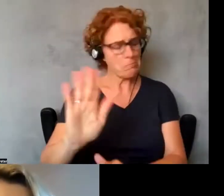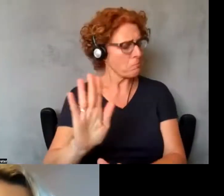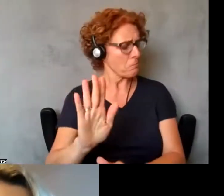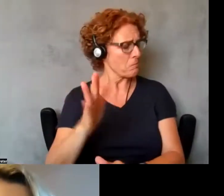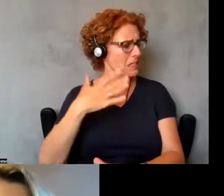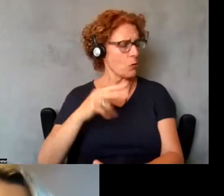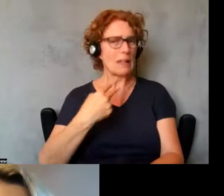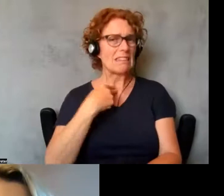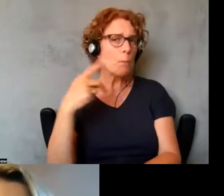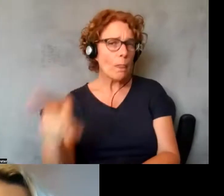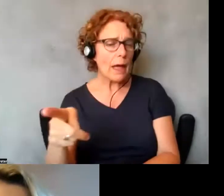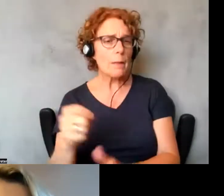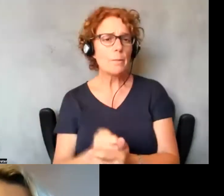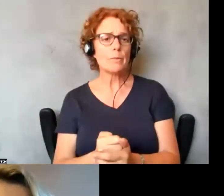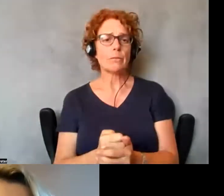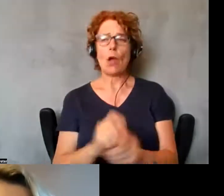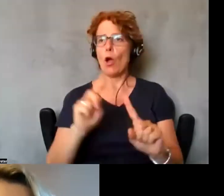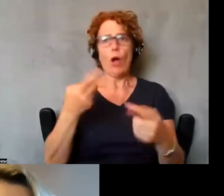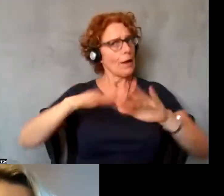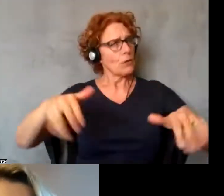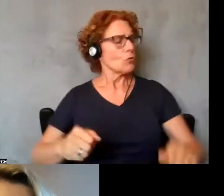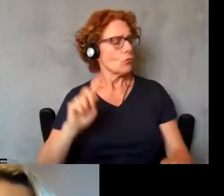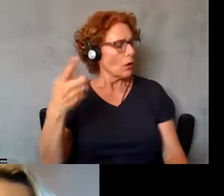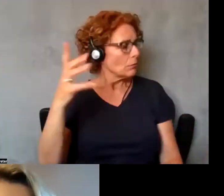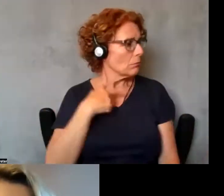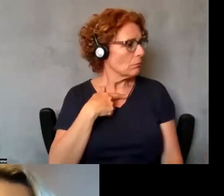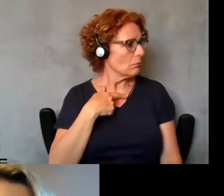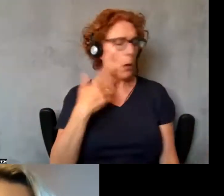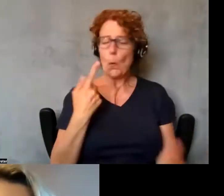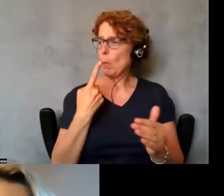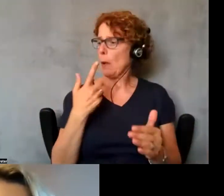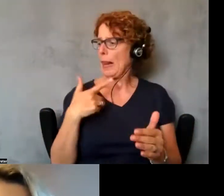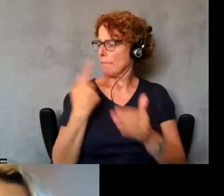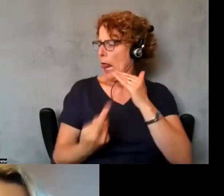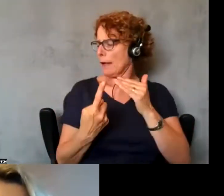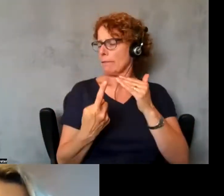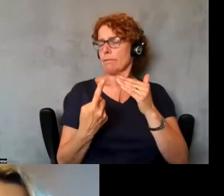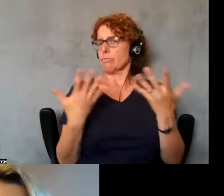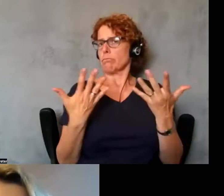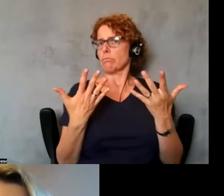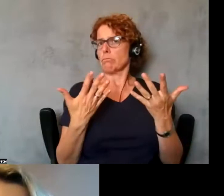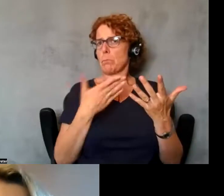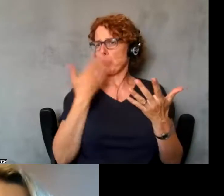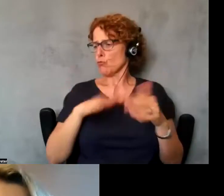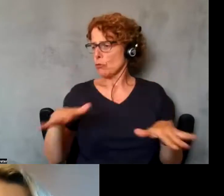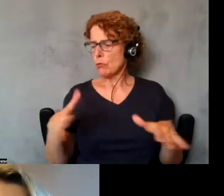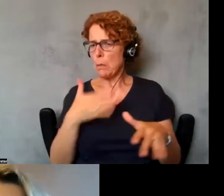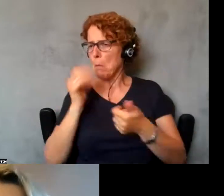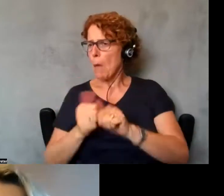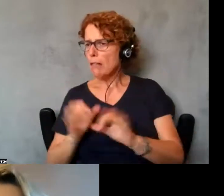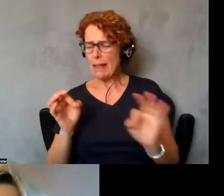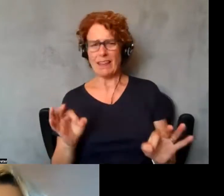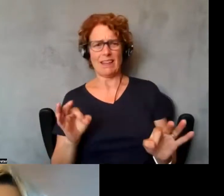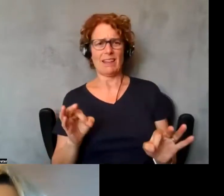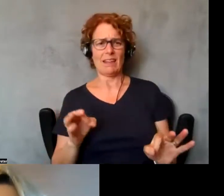disappoint the partner that he couldn't have children. So he just lived a life on his own, never had children, never had a partner. And I just